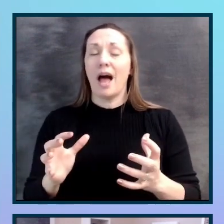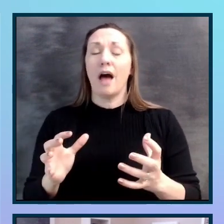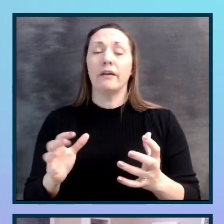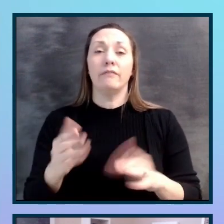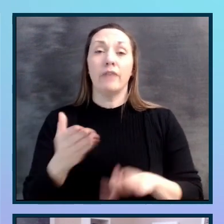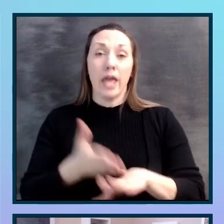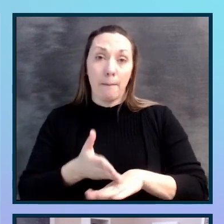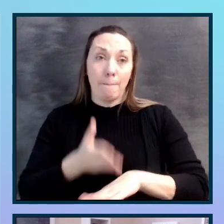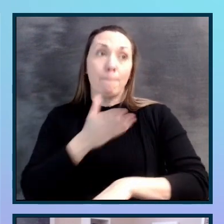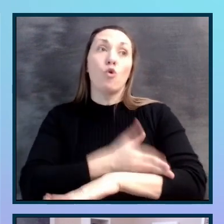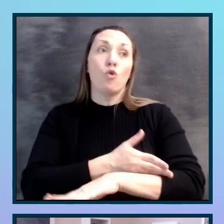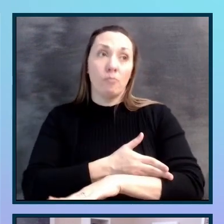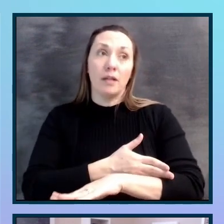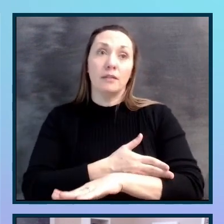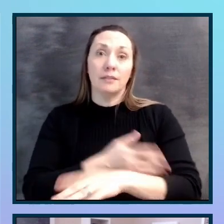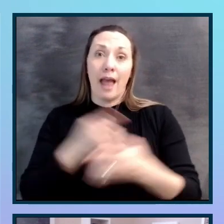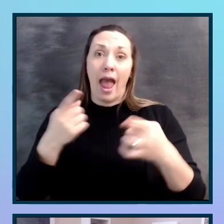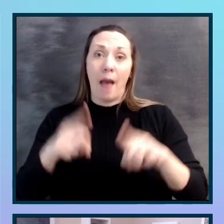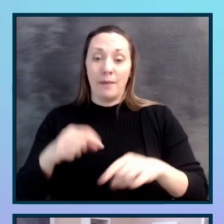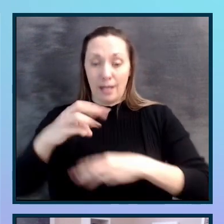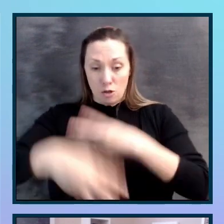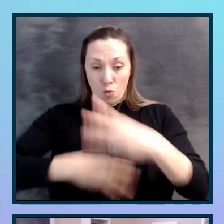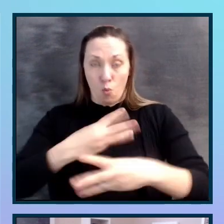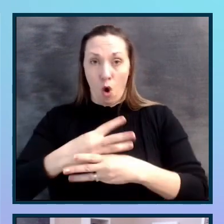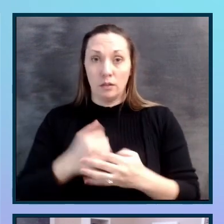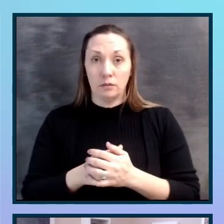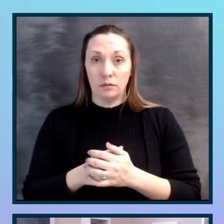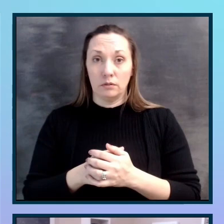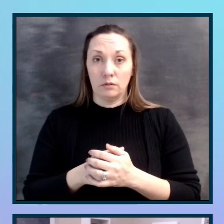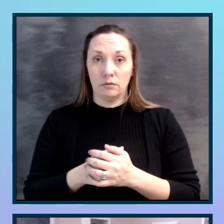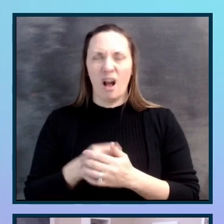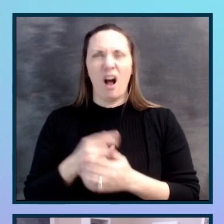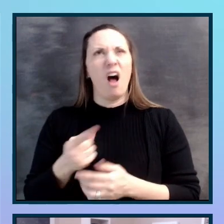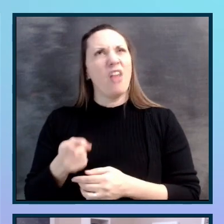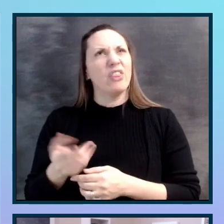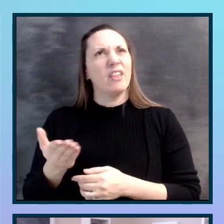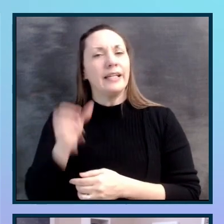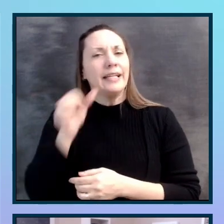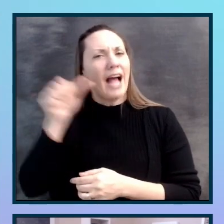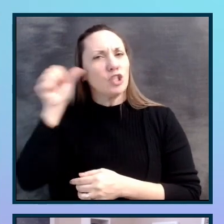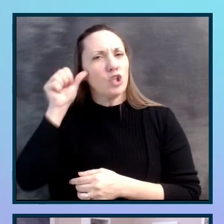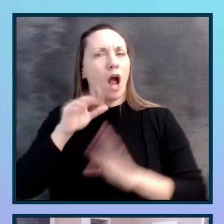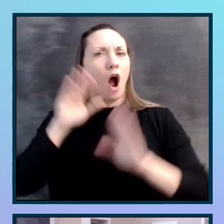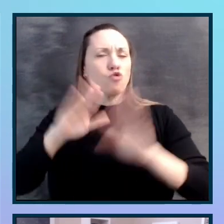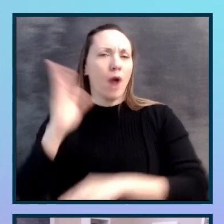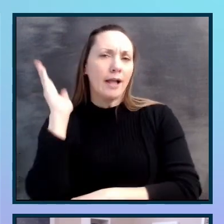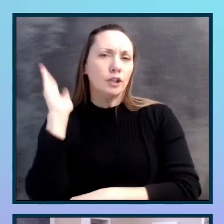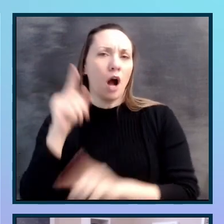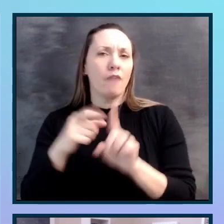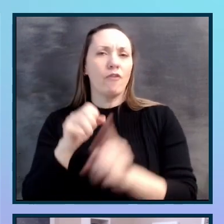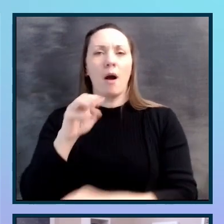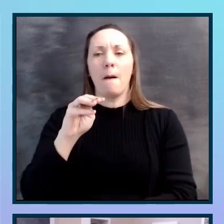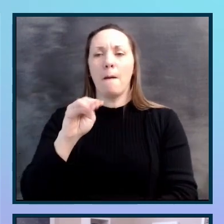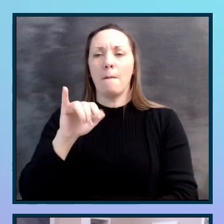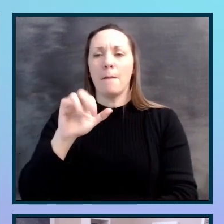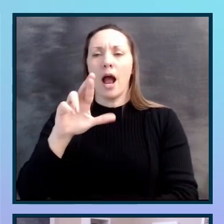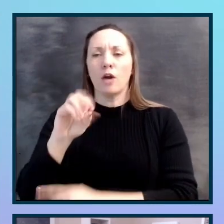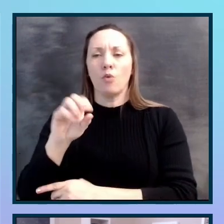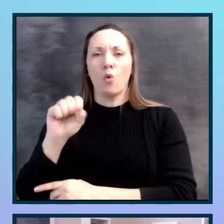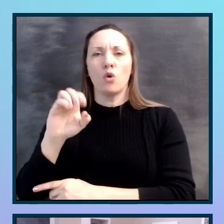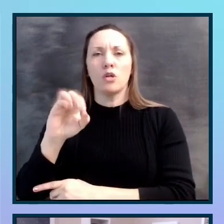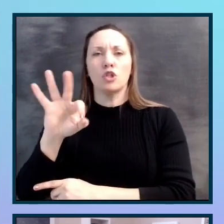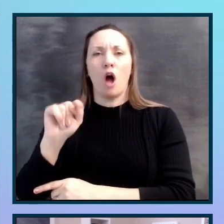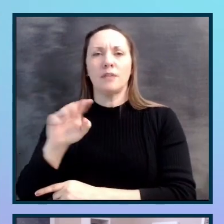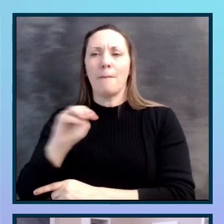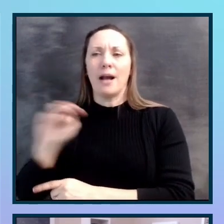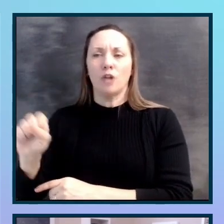that is being made to the world. There was a great talk yesterday from Microsoft's head of